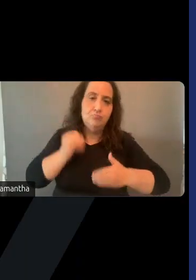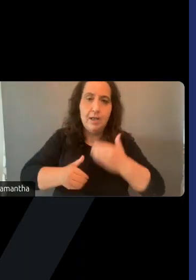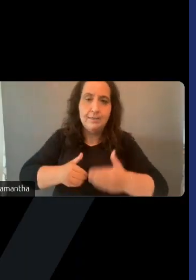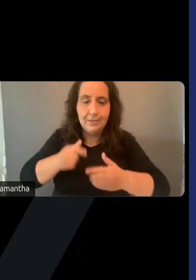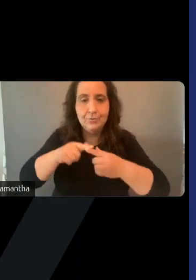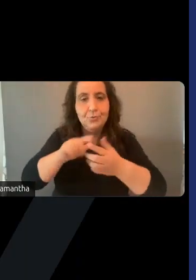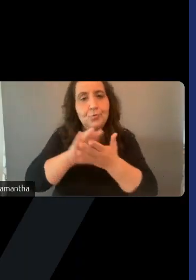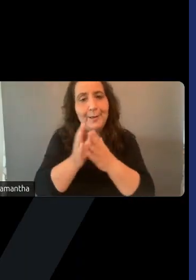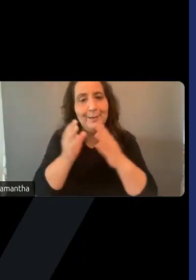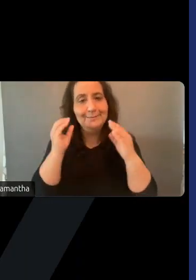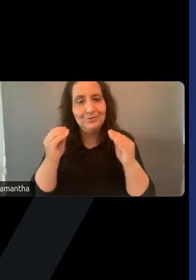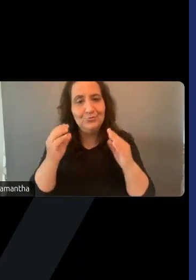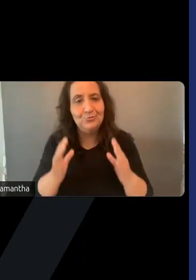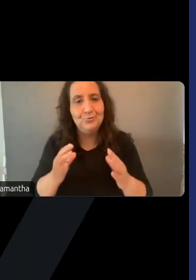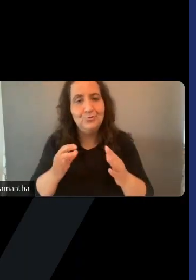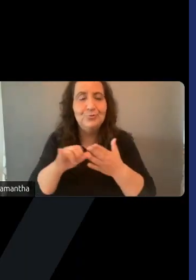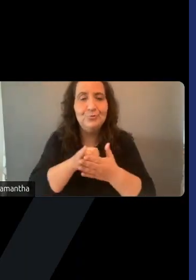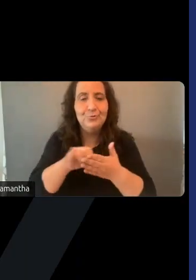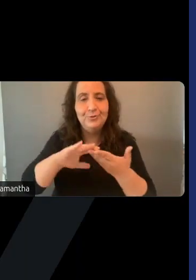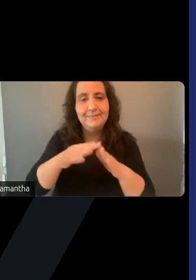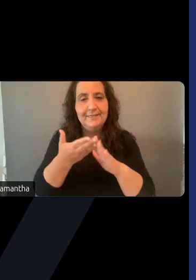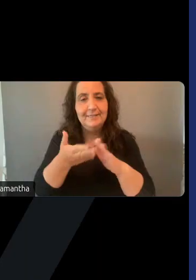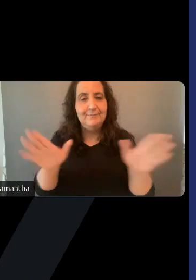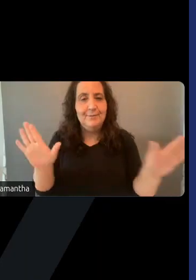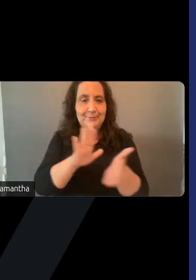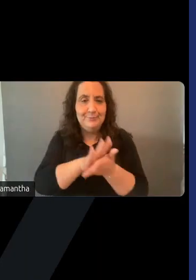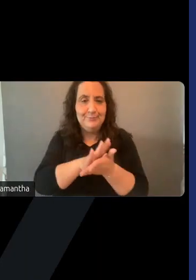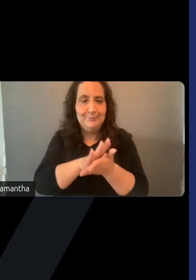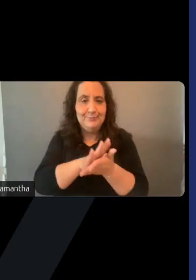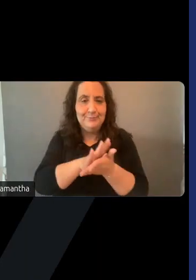career at New York City Public Schools.